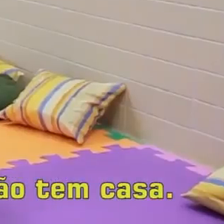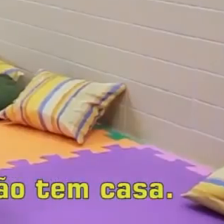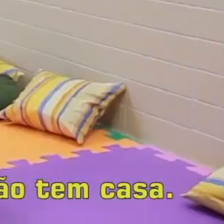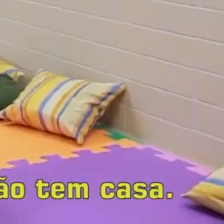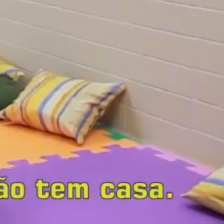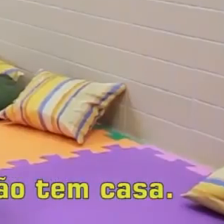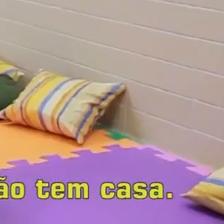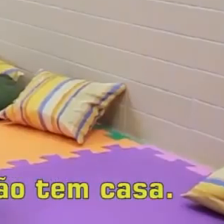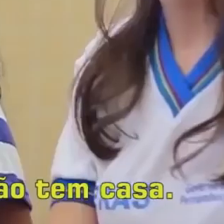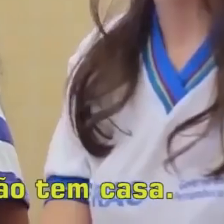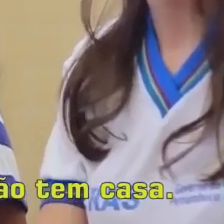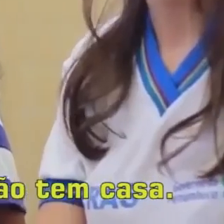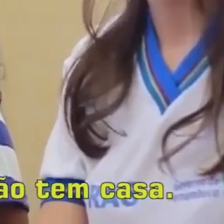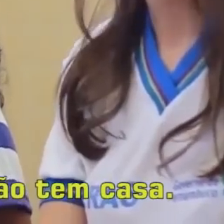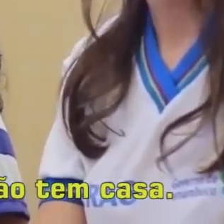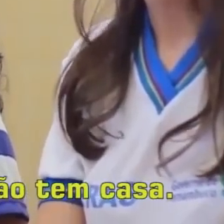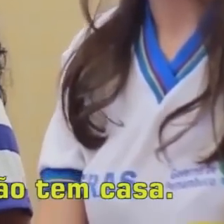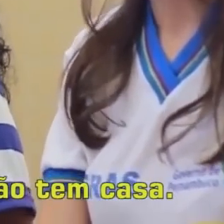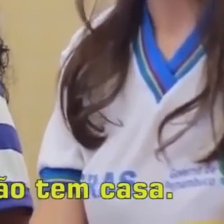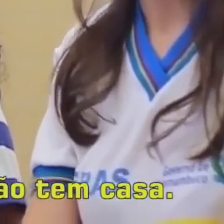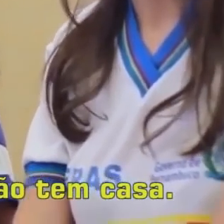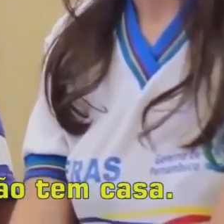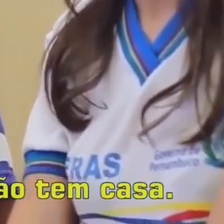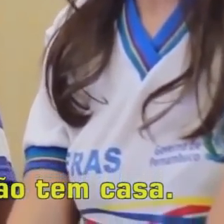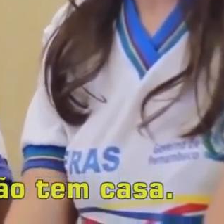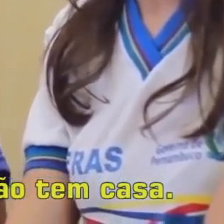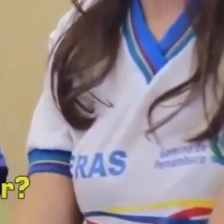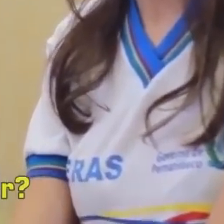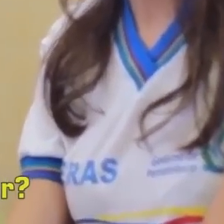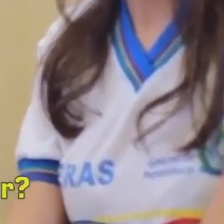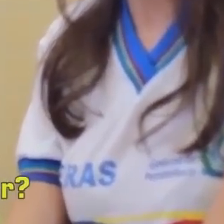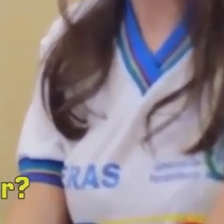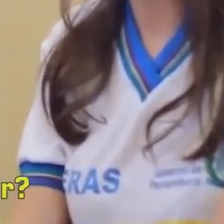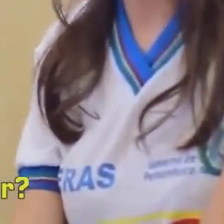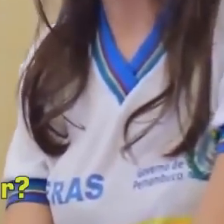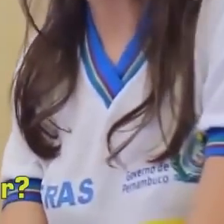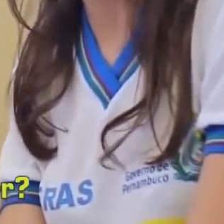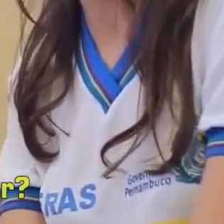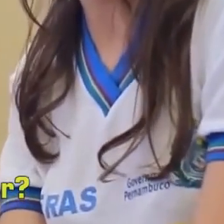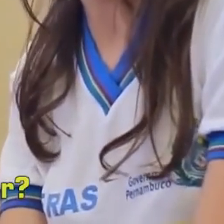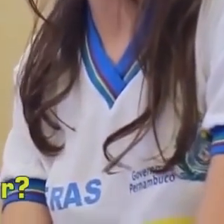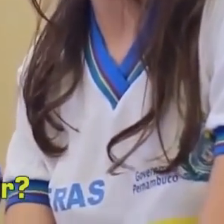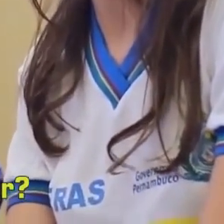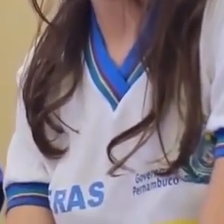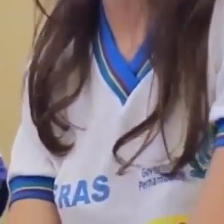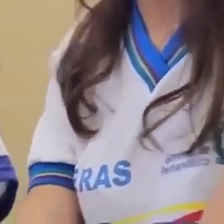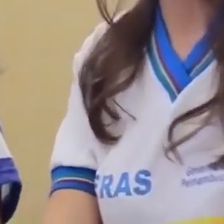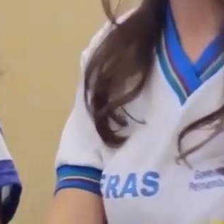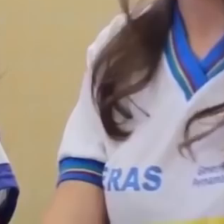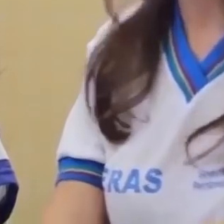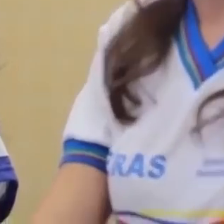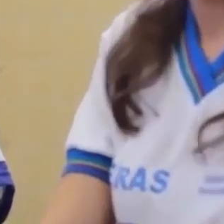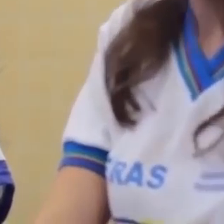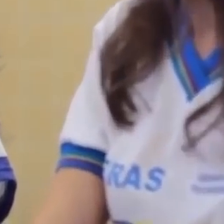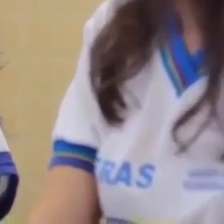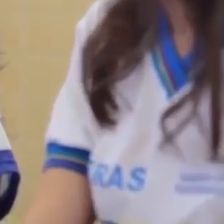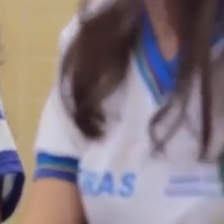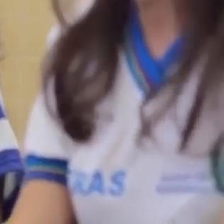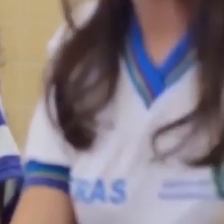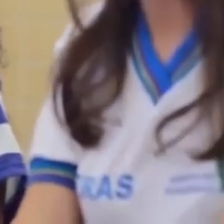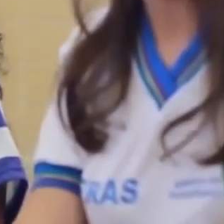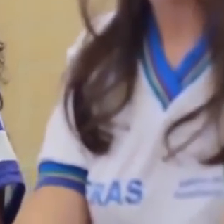house. For people there's no house, it's a house. Is it like a place to take care? Yes, it's